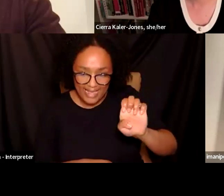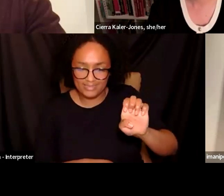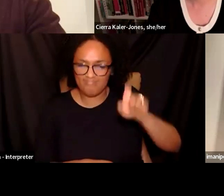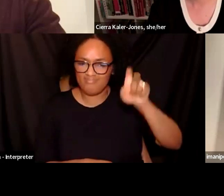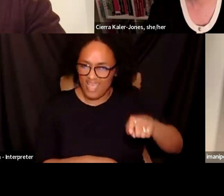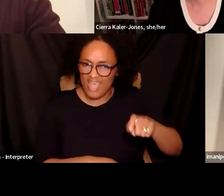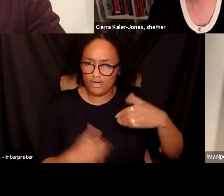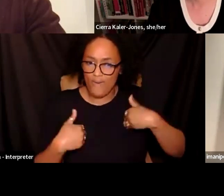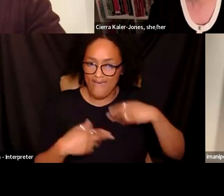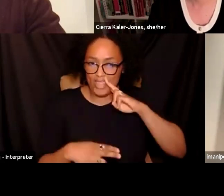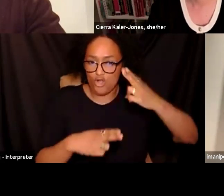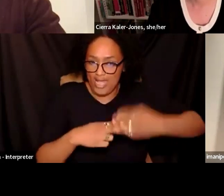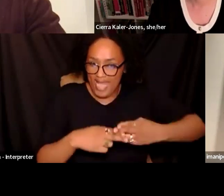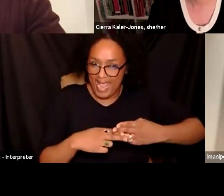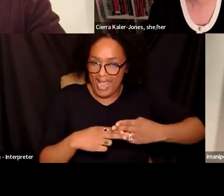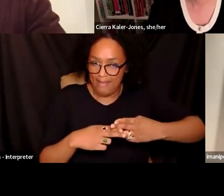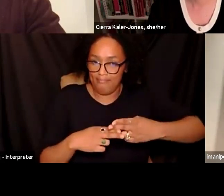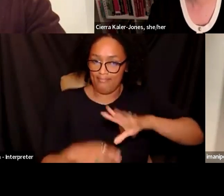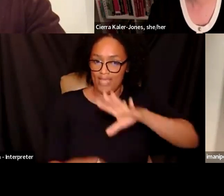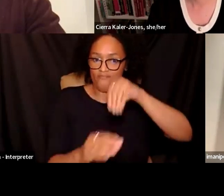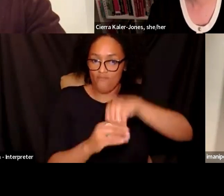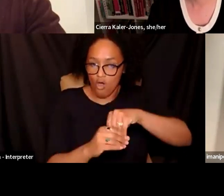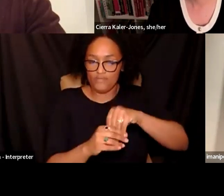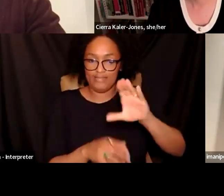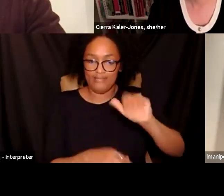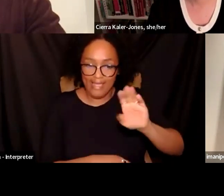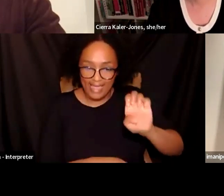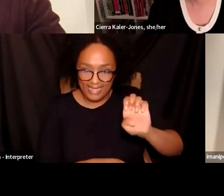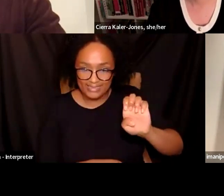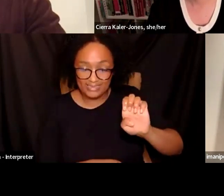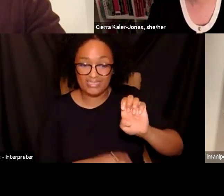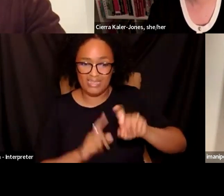real vulnerability because they're employed by the state